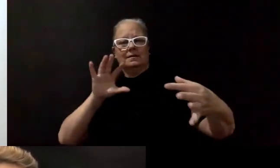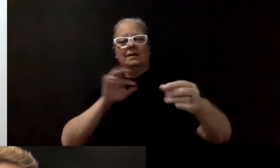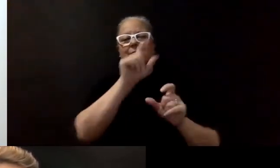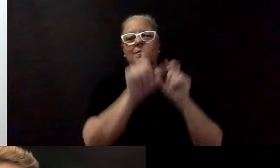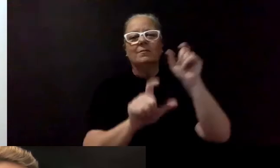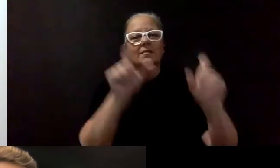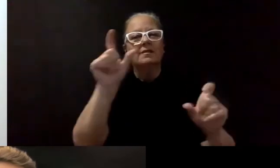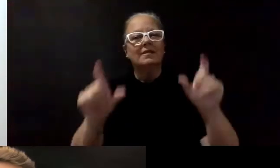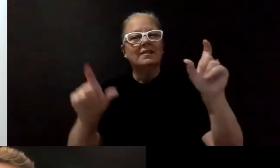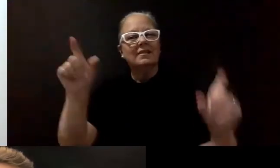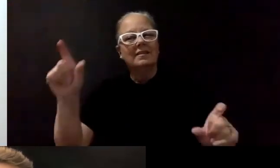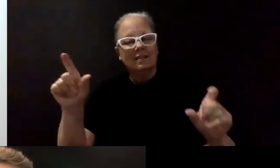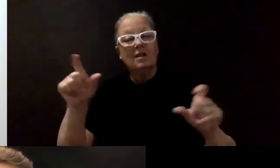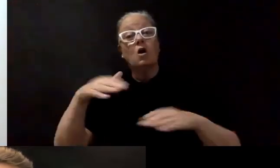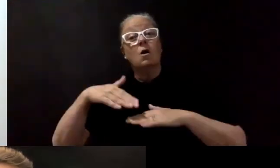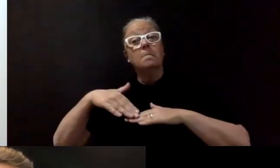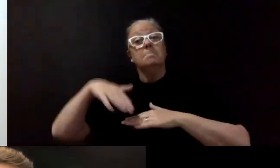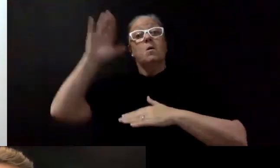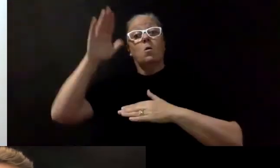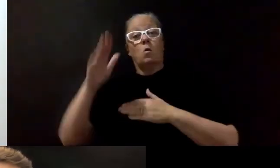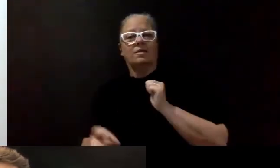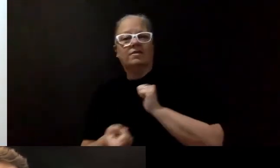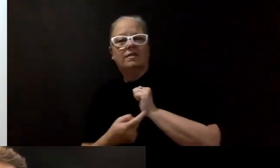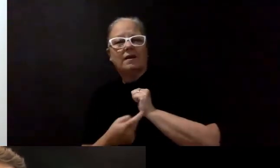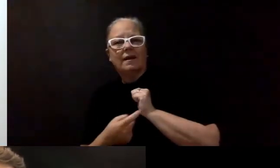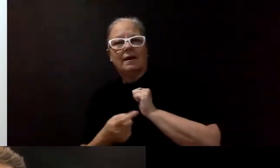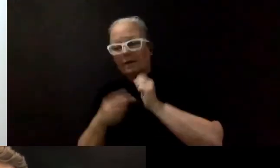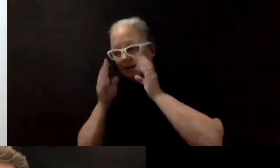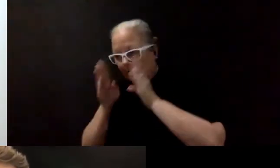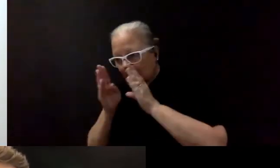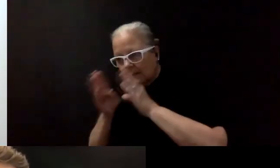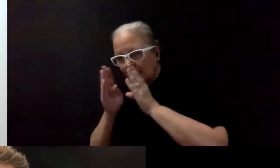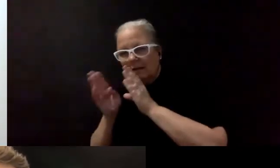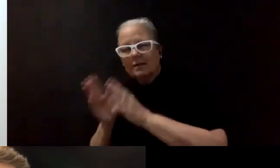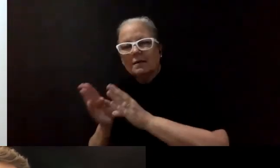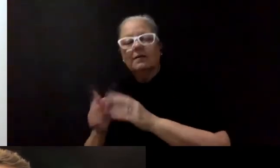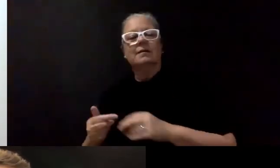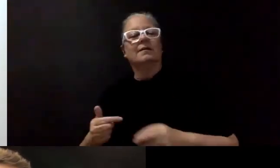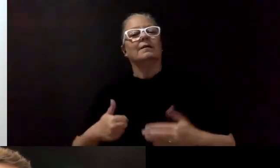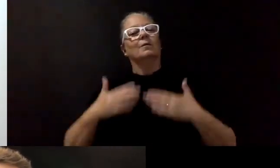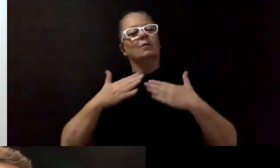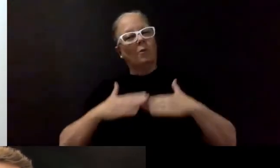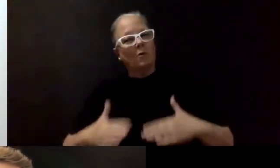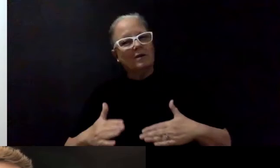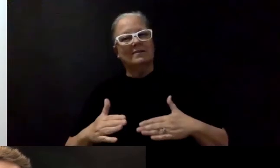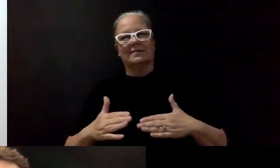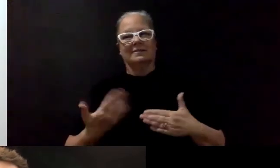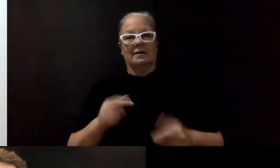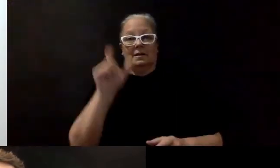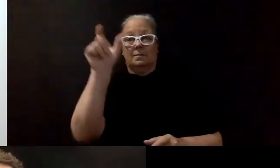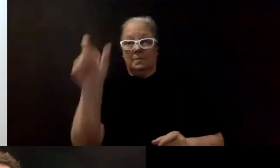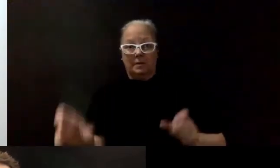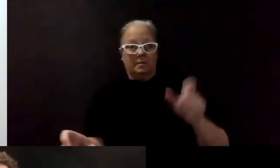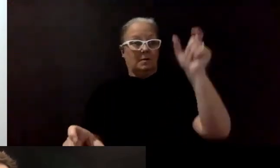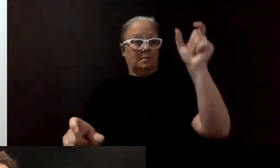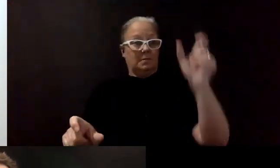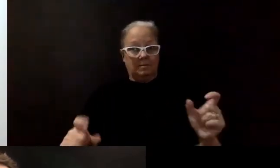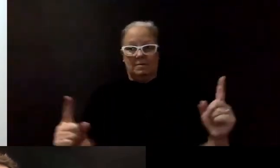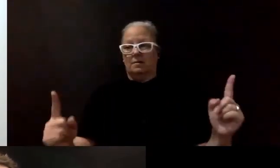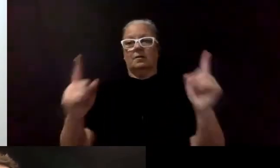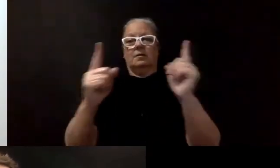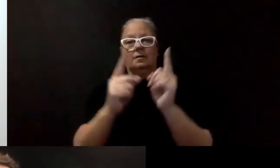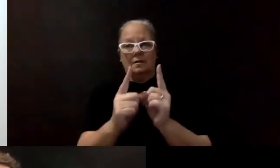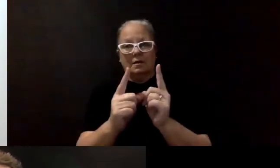it's incredible that the arts can provide this experience this human experience where you truly get to